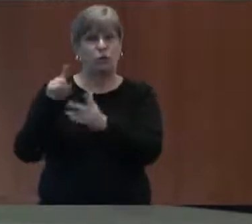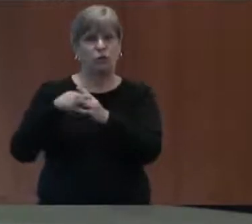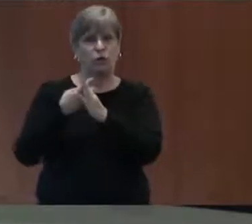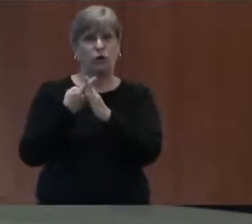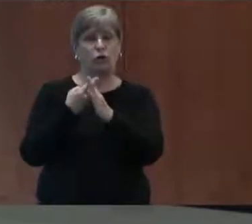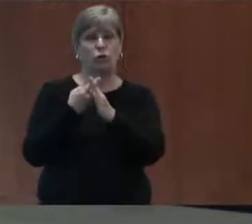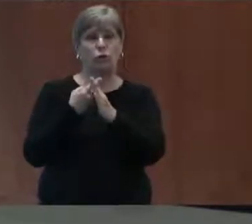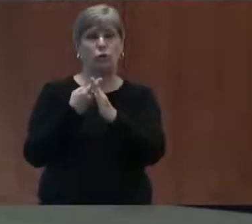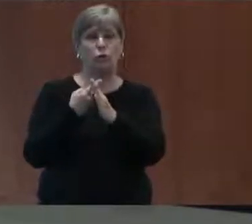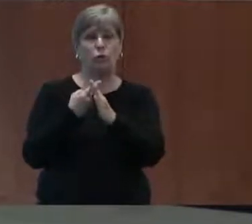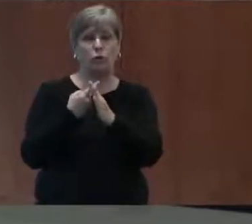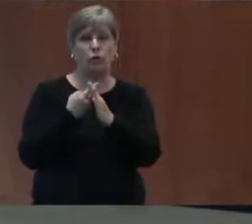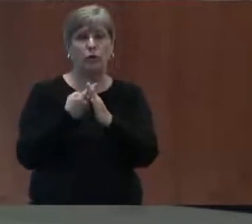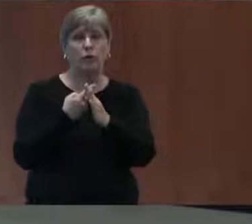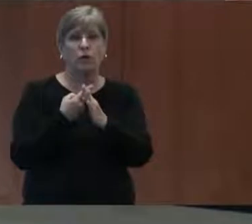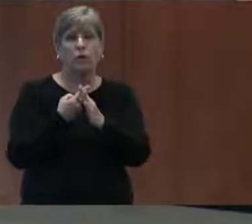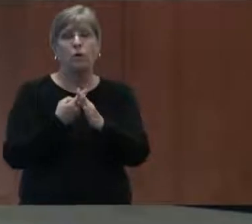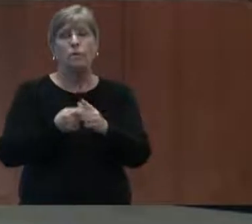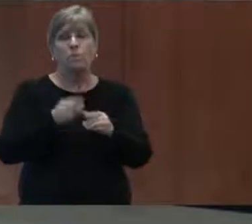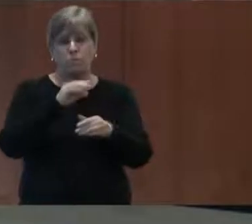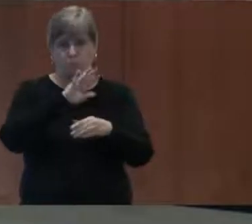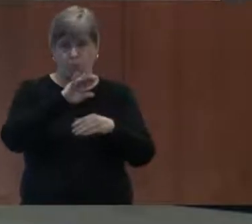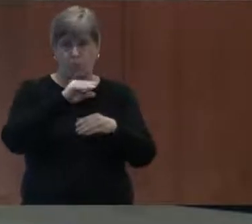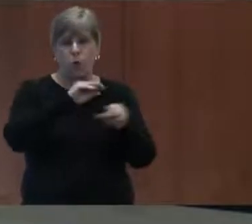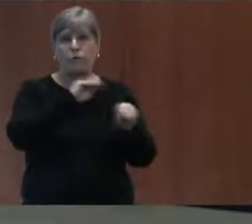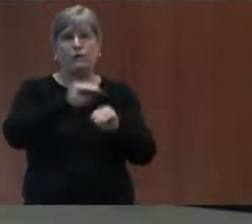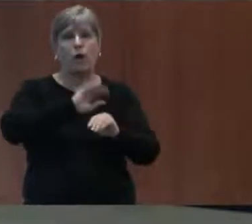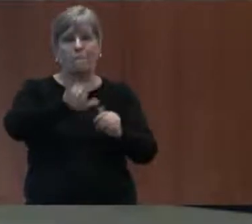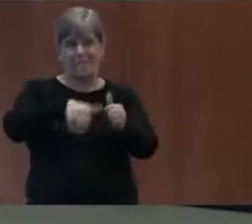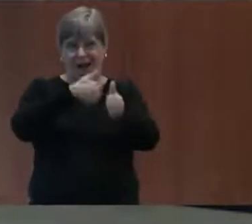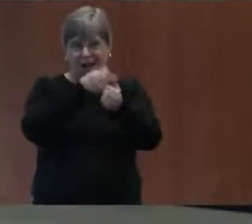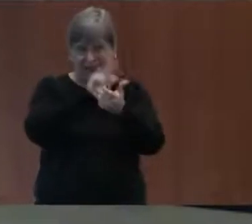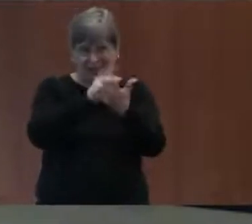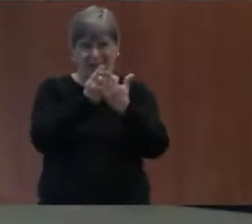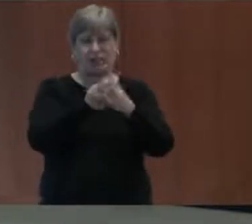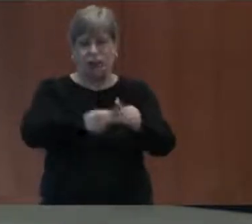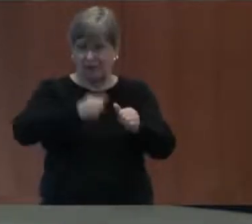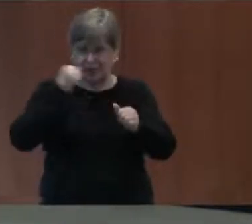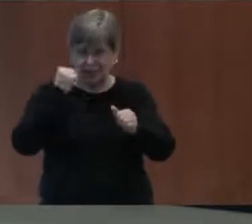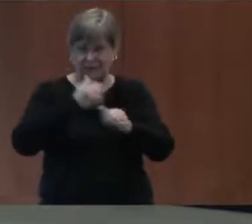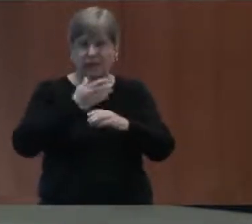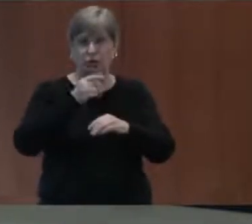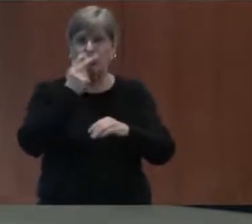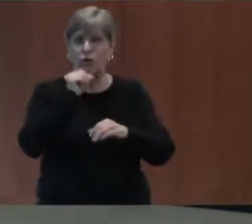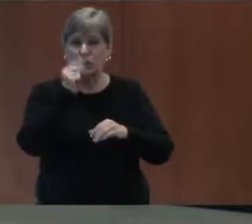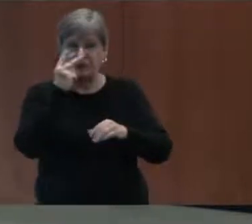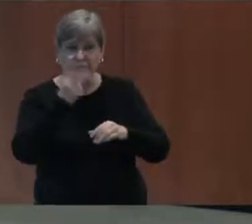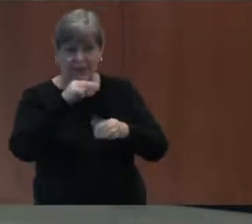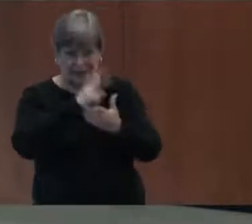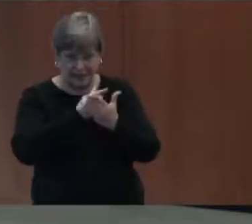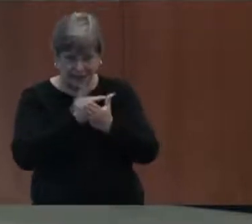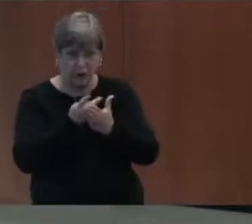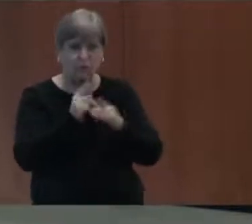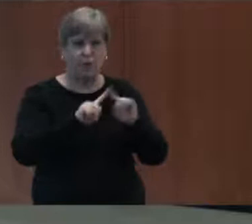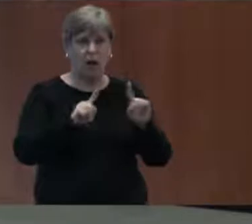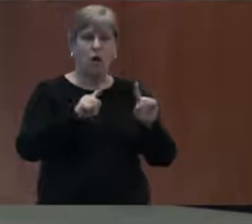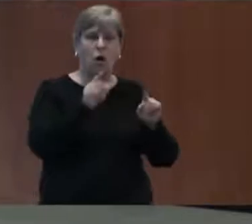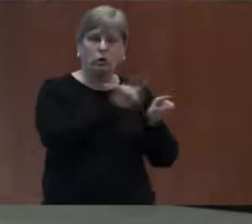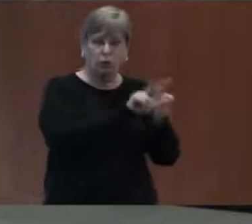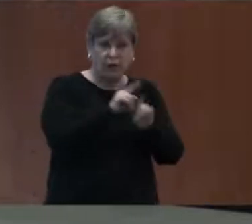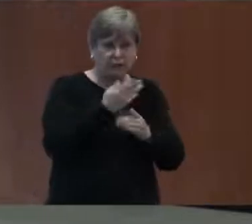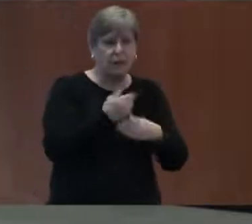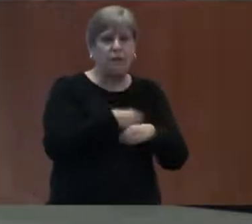away from back of the house to move into the front of the house to freshen up the way the cafeteria looks, which also assists in making the food look more appealing as